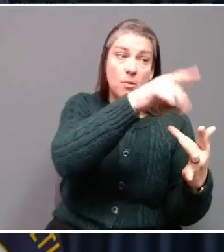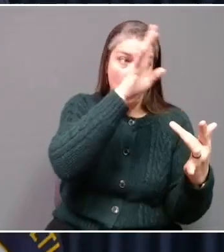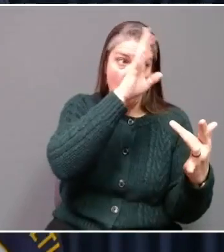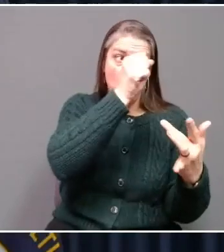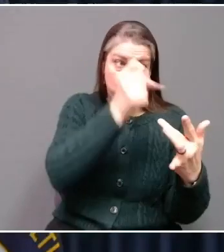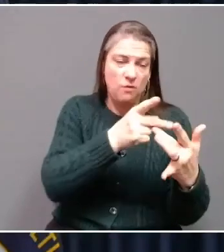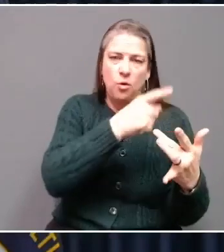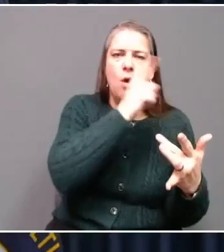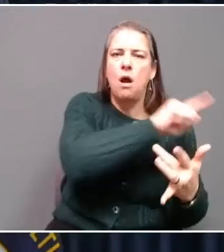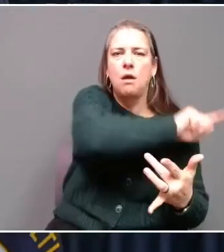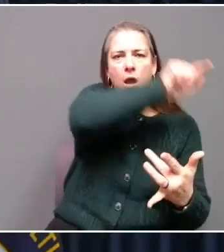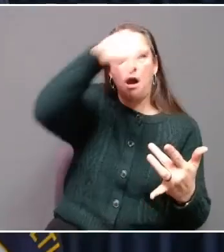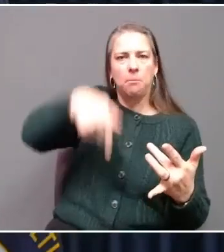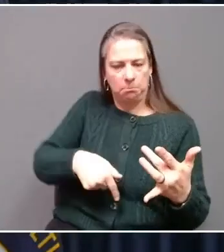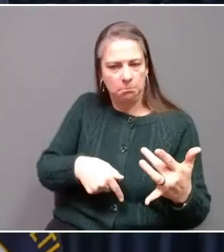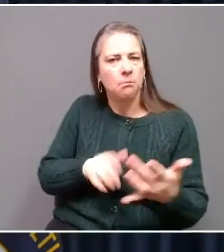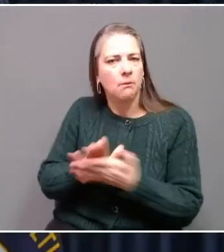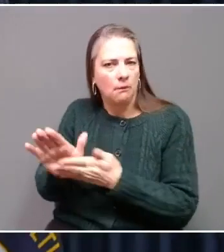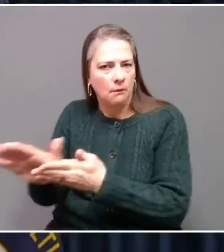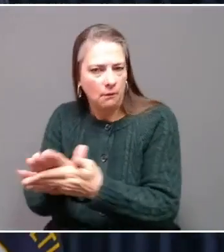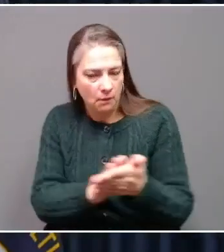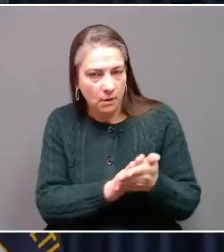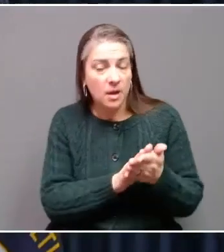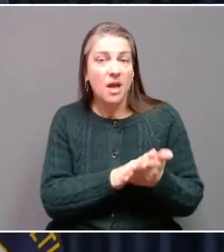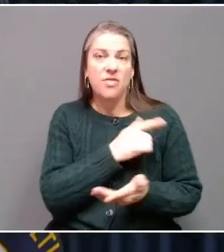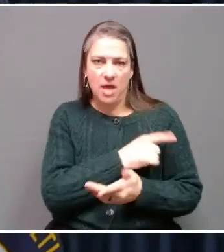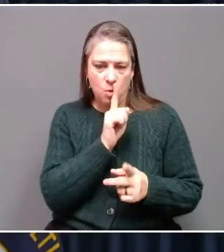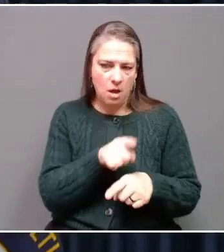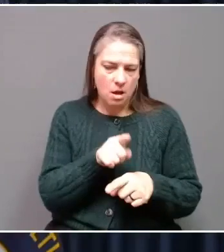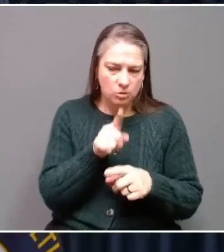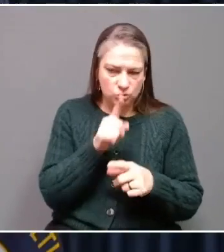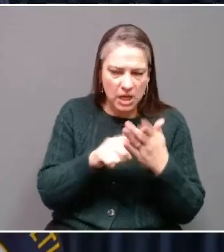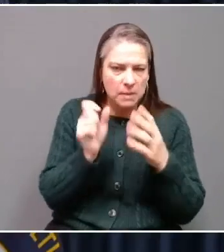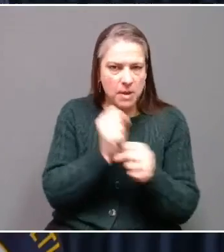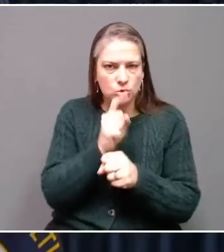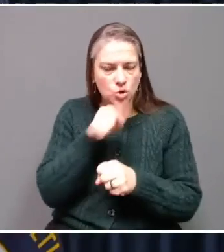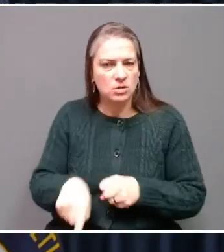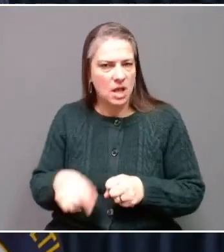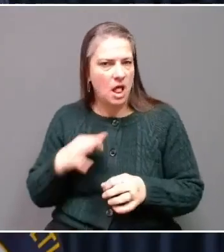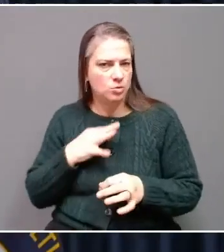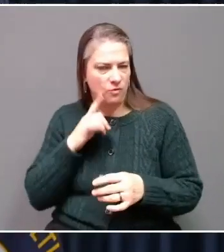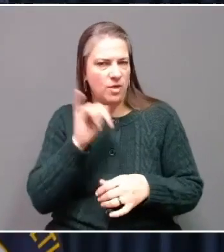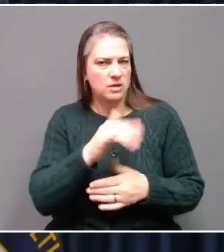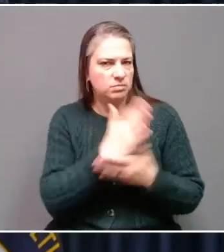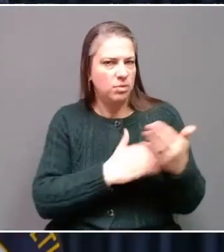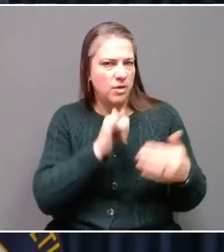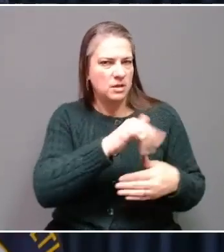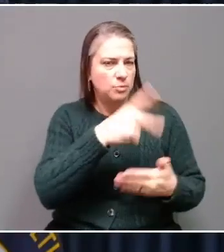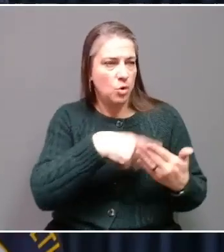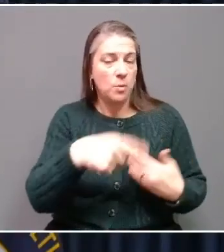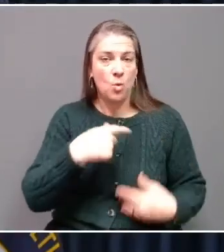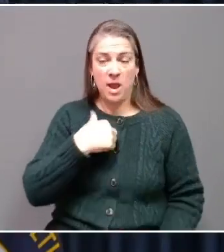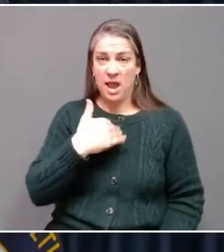site and assess whether the debris is eligible for the program. We have nearly 200 properties in 4 counties that